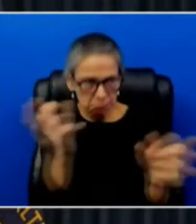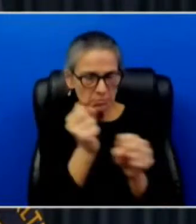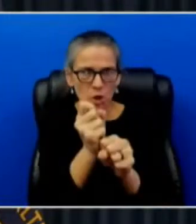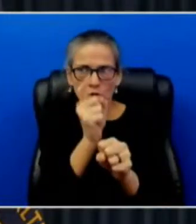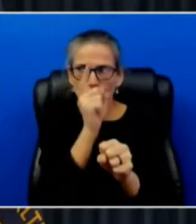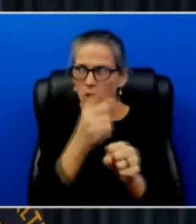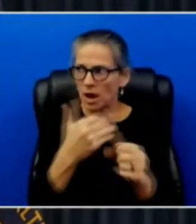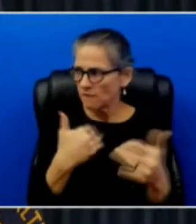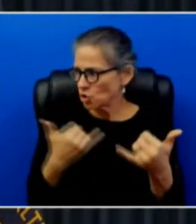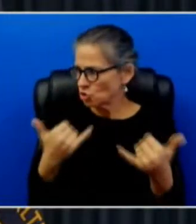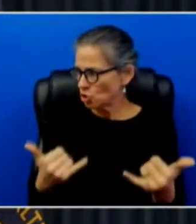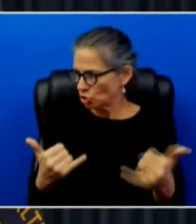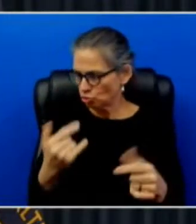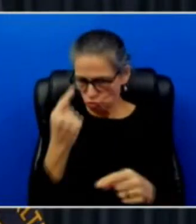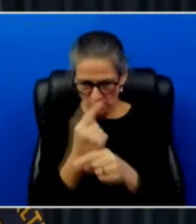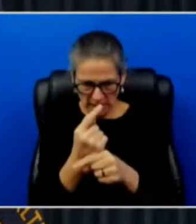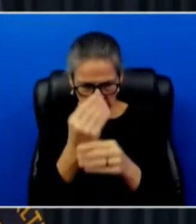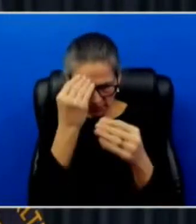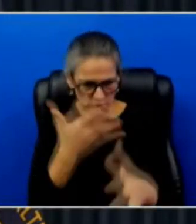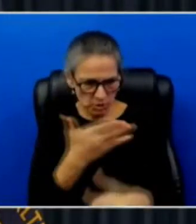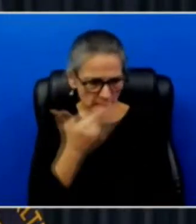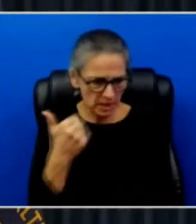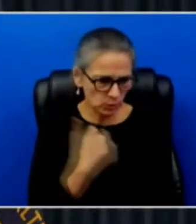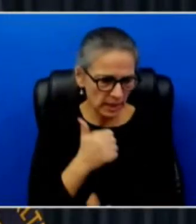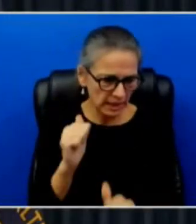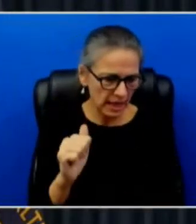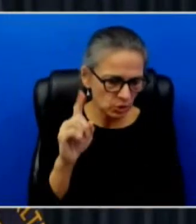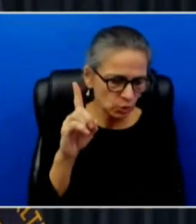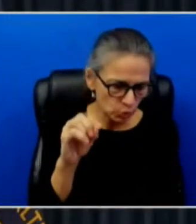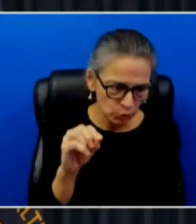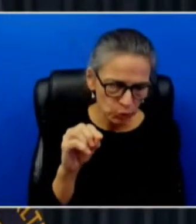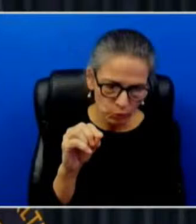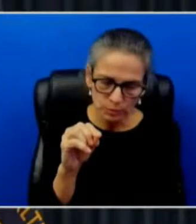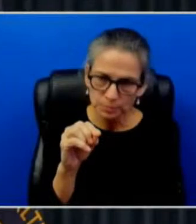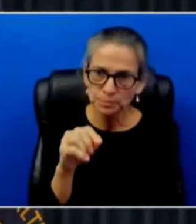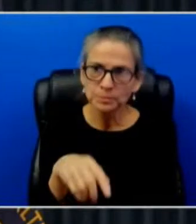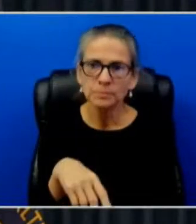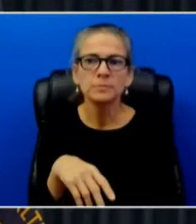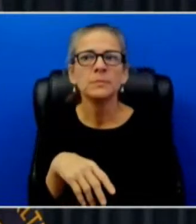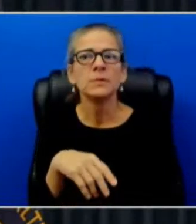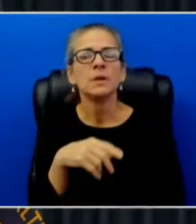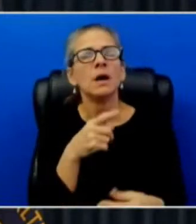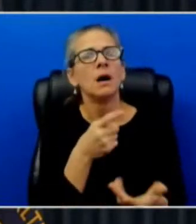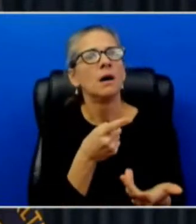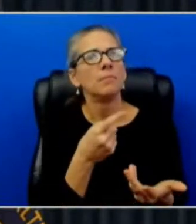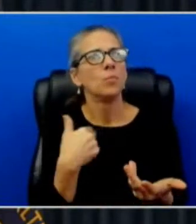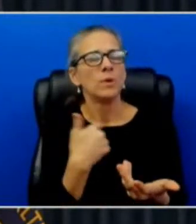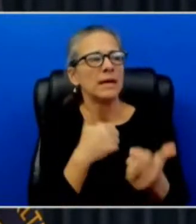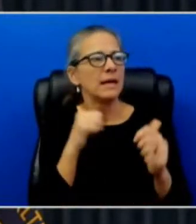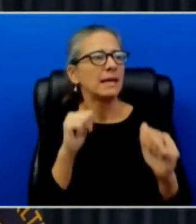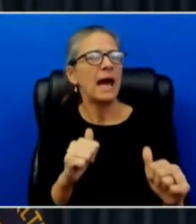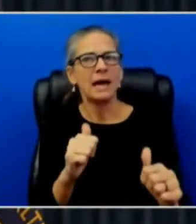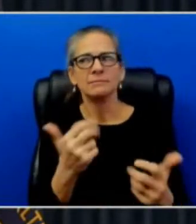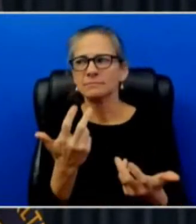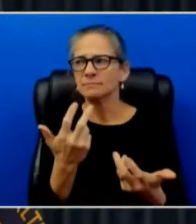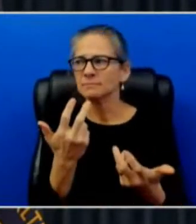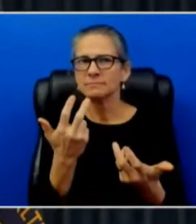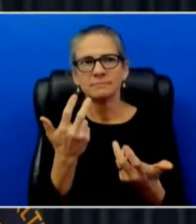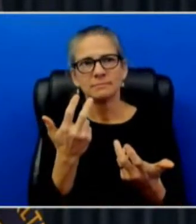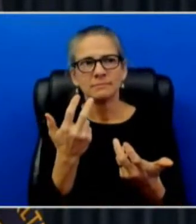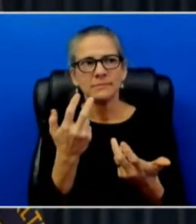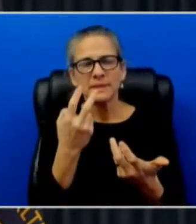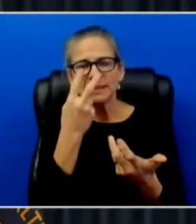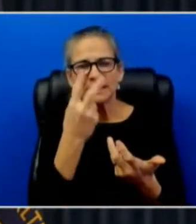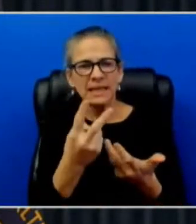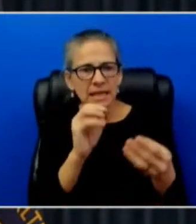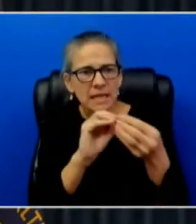most current information that we can with our energy cabinet there with us. We're able to look at these energy numbers and talk